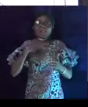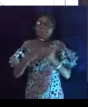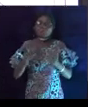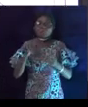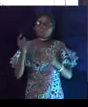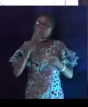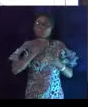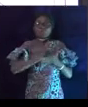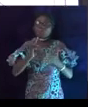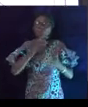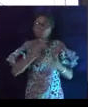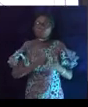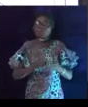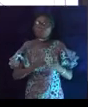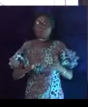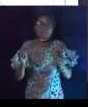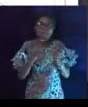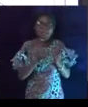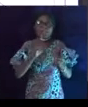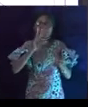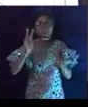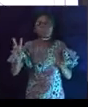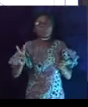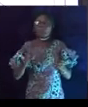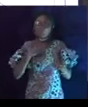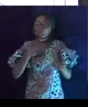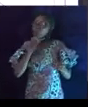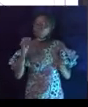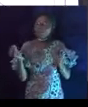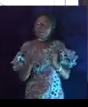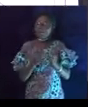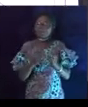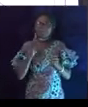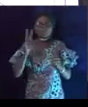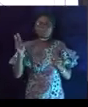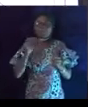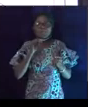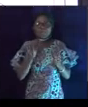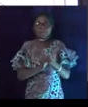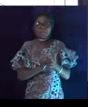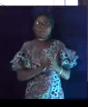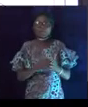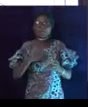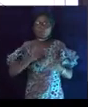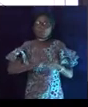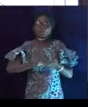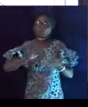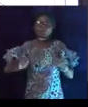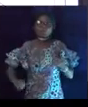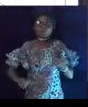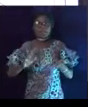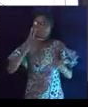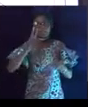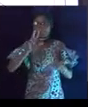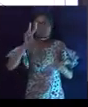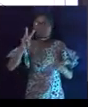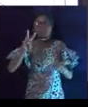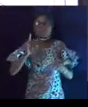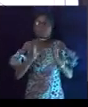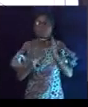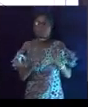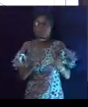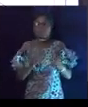thing. To change temperatures in Fahrenheit back to Celsius, we will reverse the process. And what does it mean to